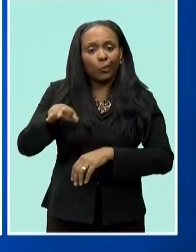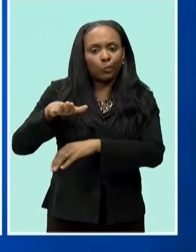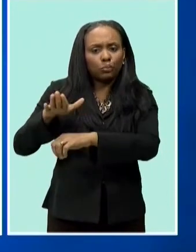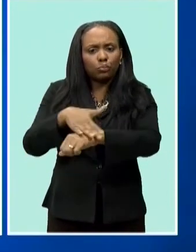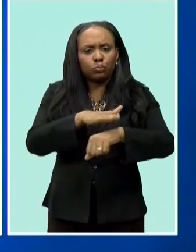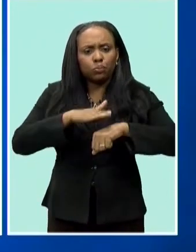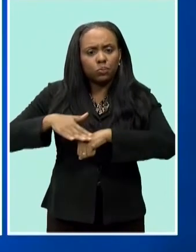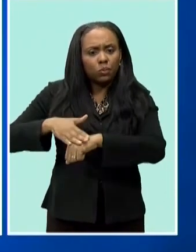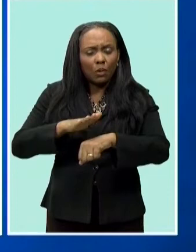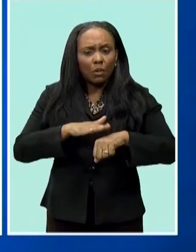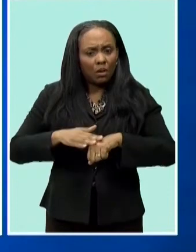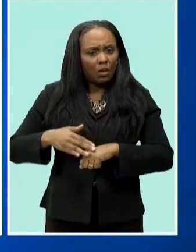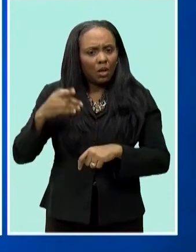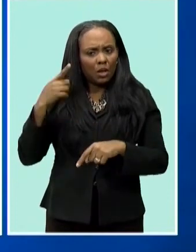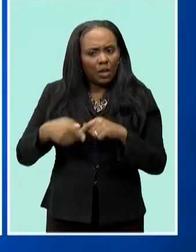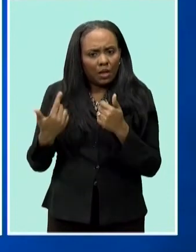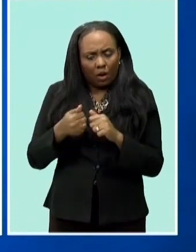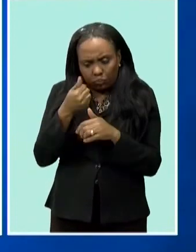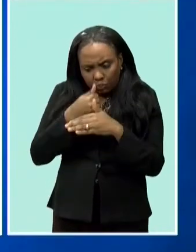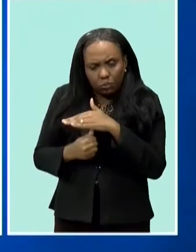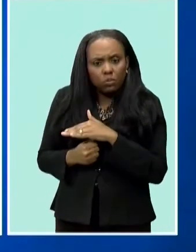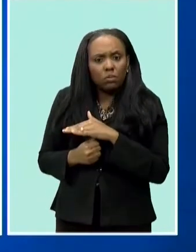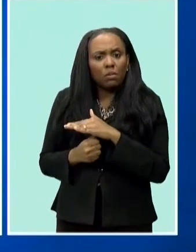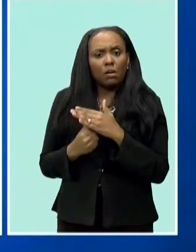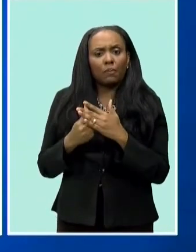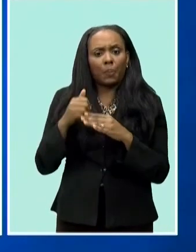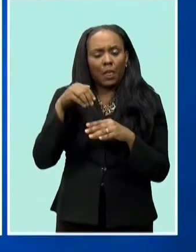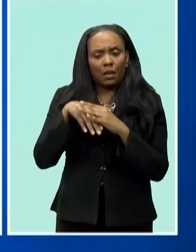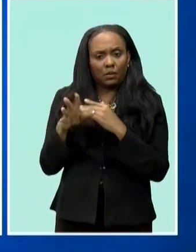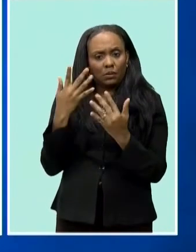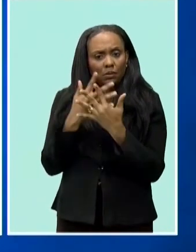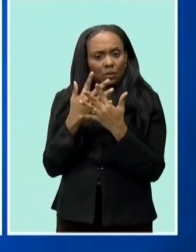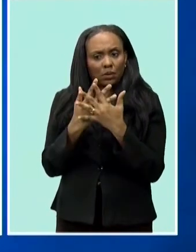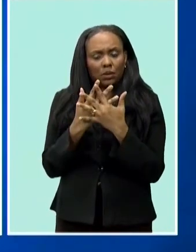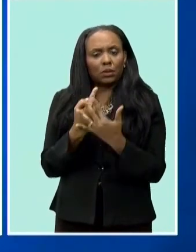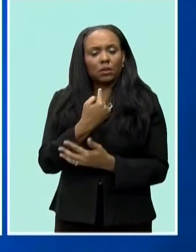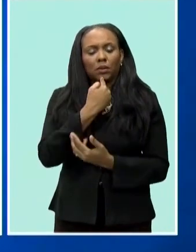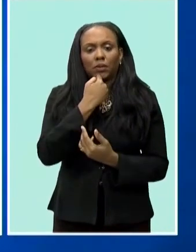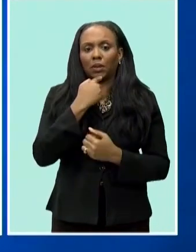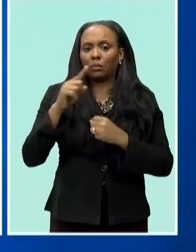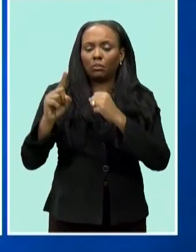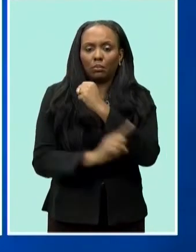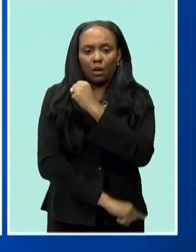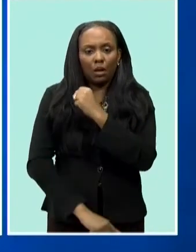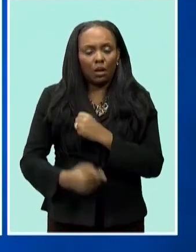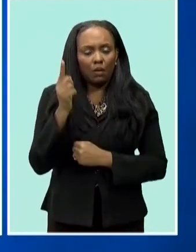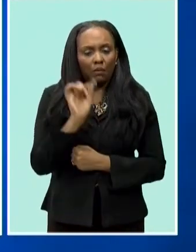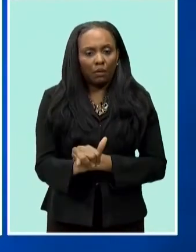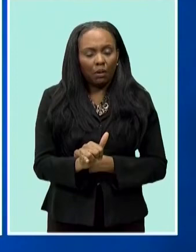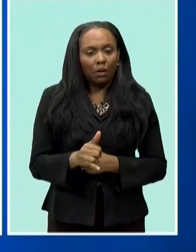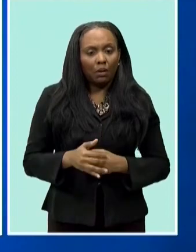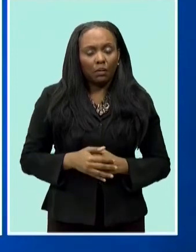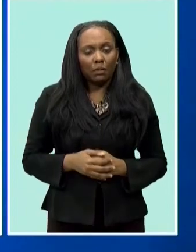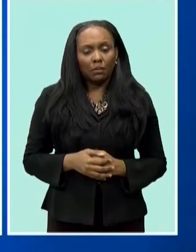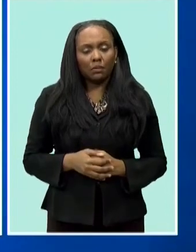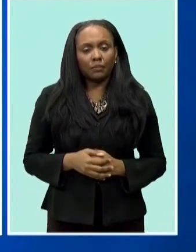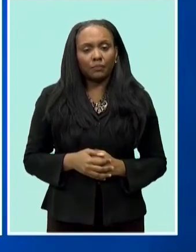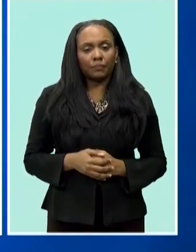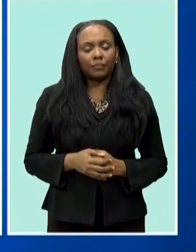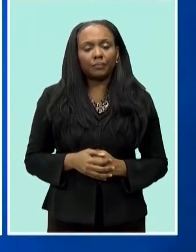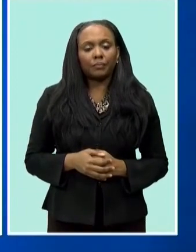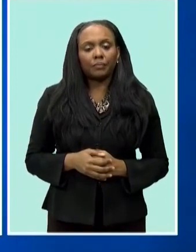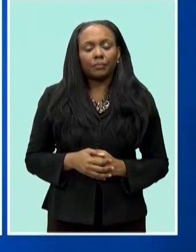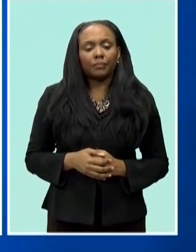from smuggling prohibited items into the prison, as there are serious consequences to such actions," end